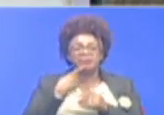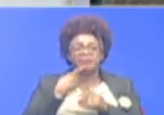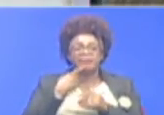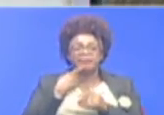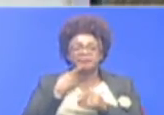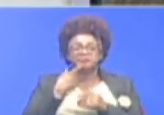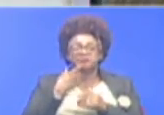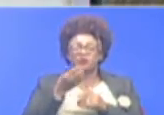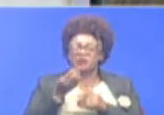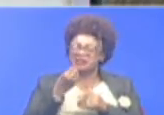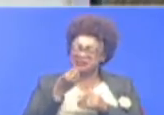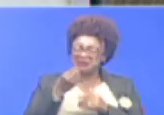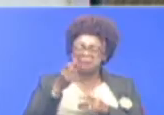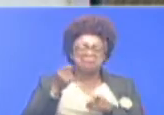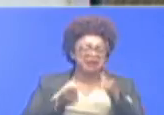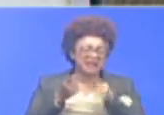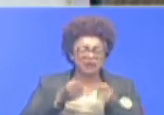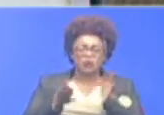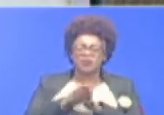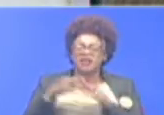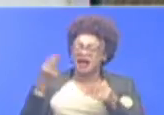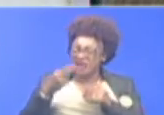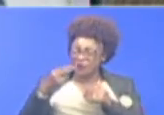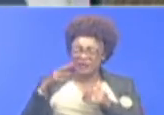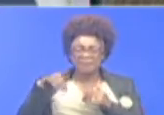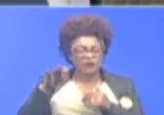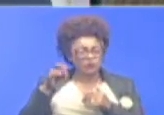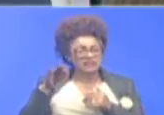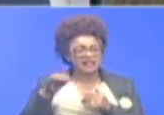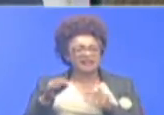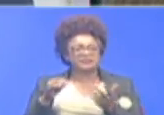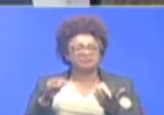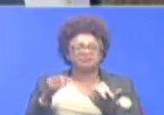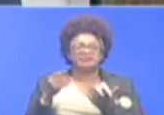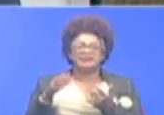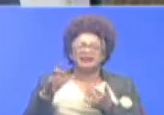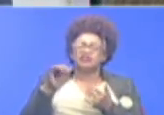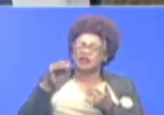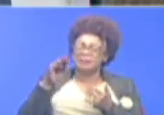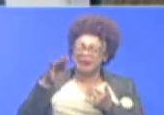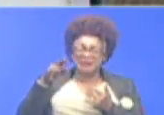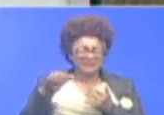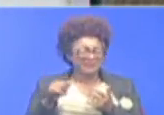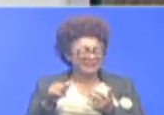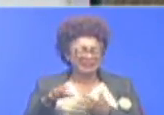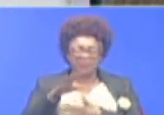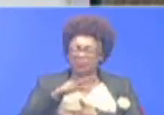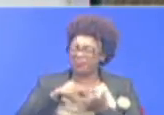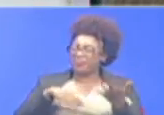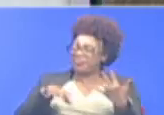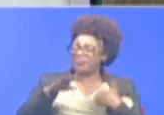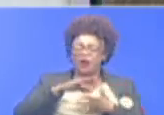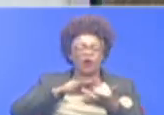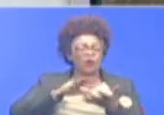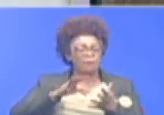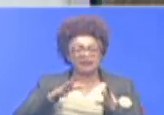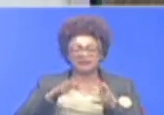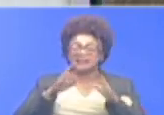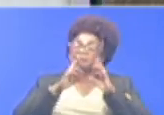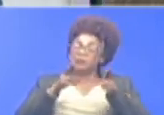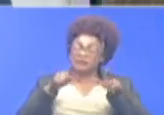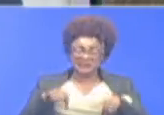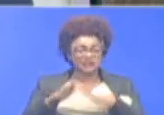hydrogen peroxide, we are also eating ugali with aflatoxin, laced with meat with sodium metabisulfite. It's also a complex issue for me reporting these